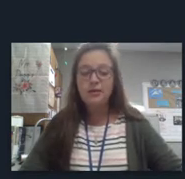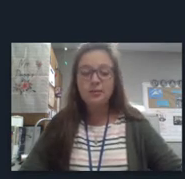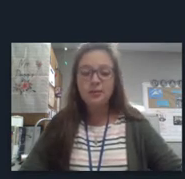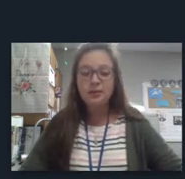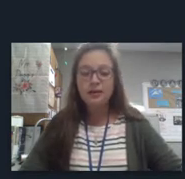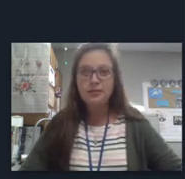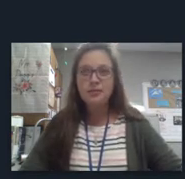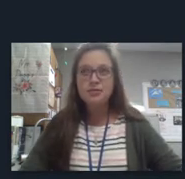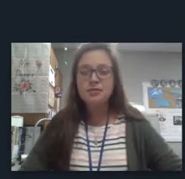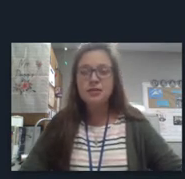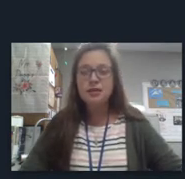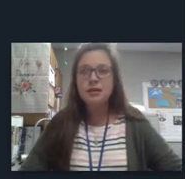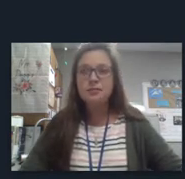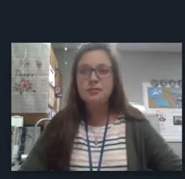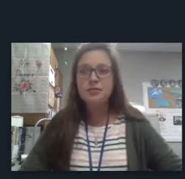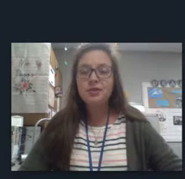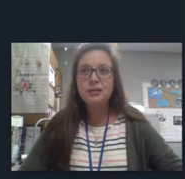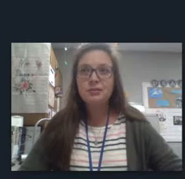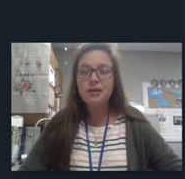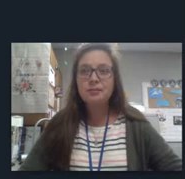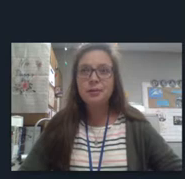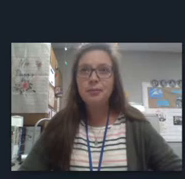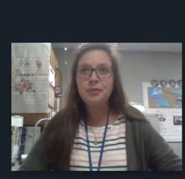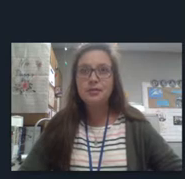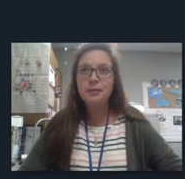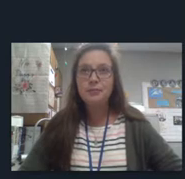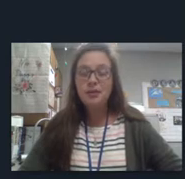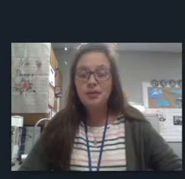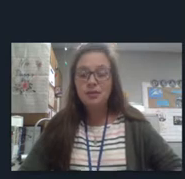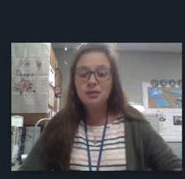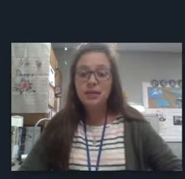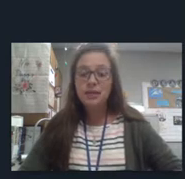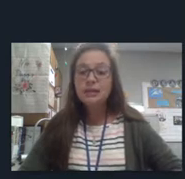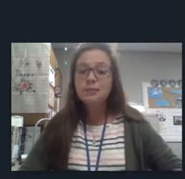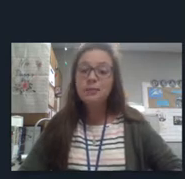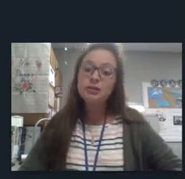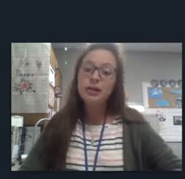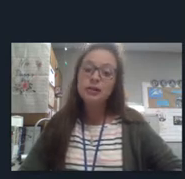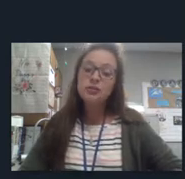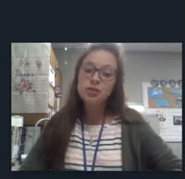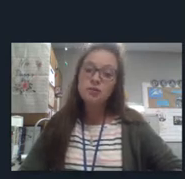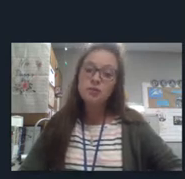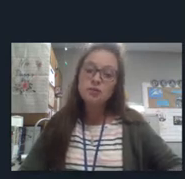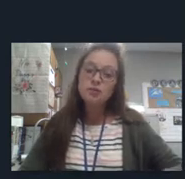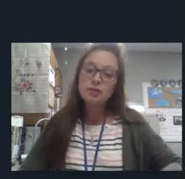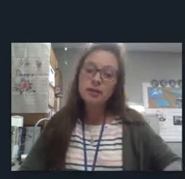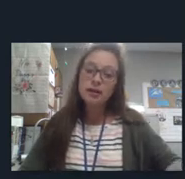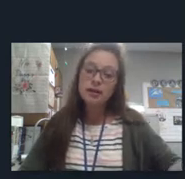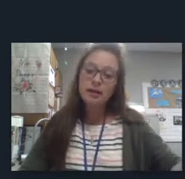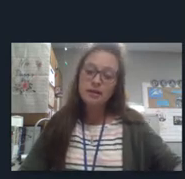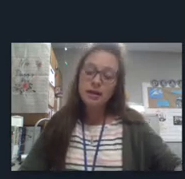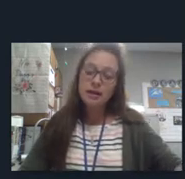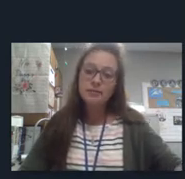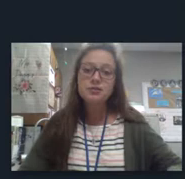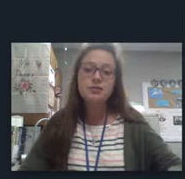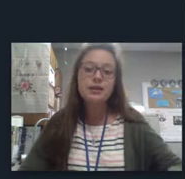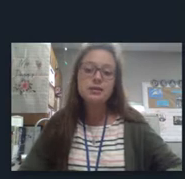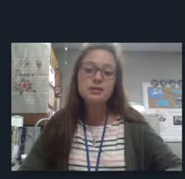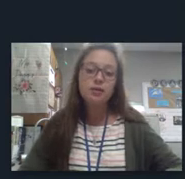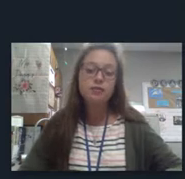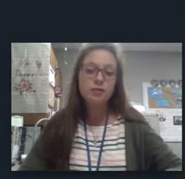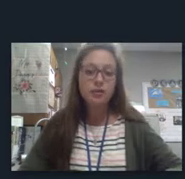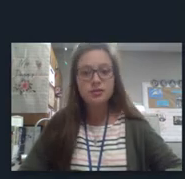we don't put that first. For example, like my birthday. Well, technically, birthday shows a time, so